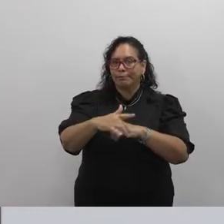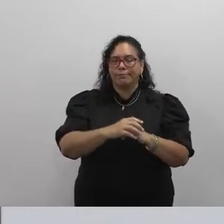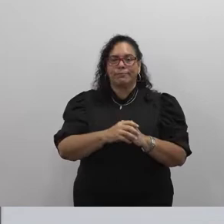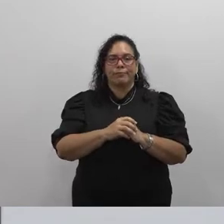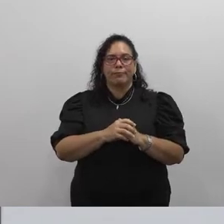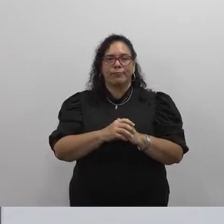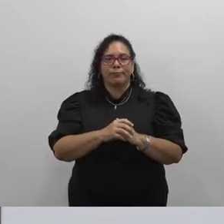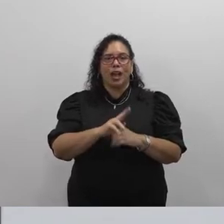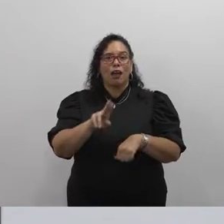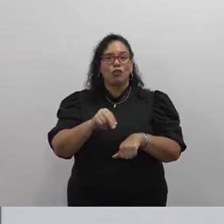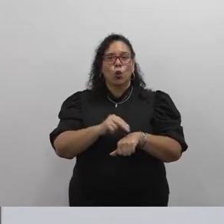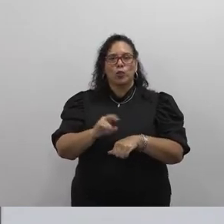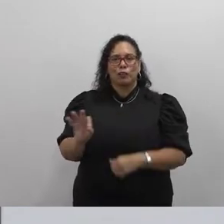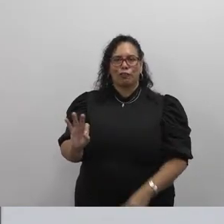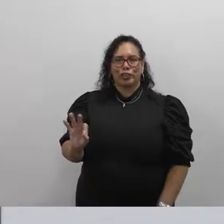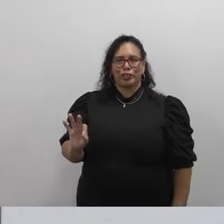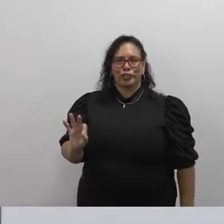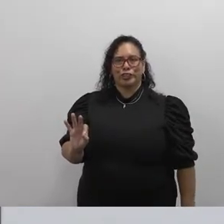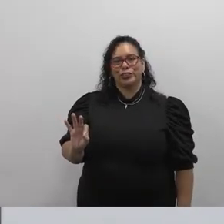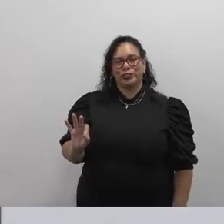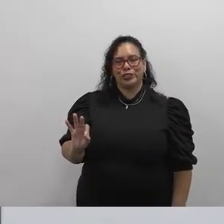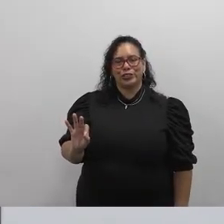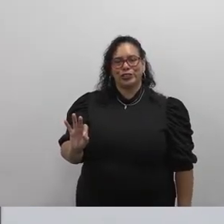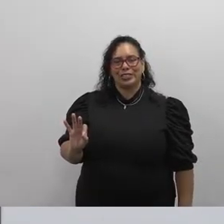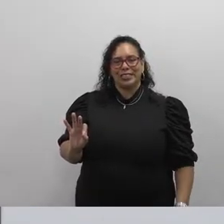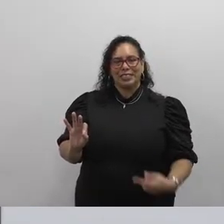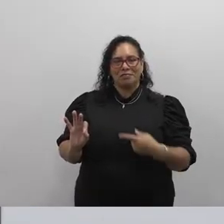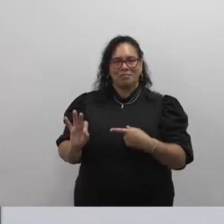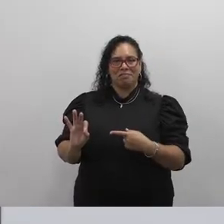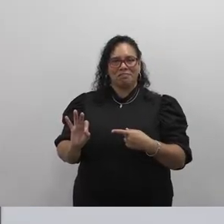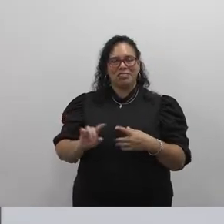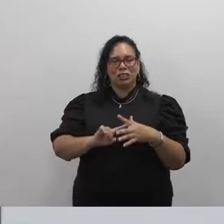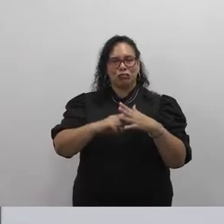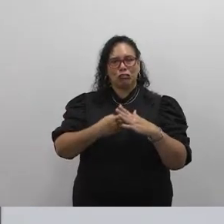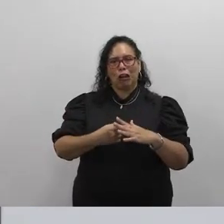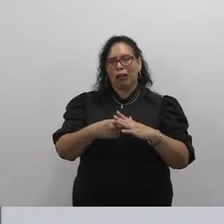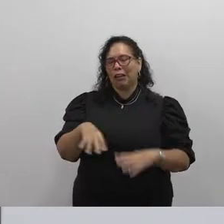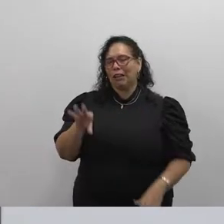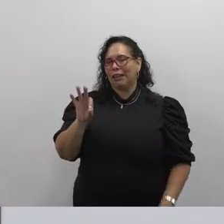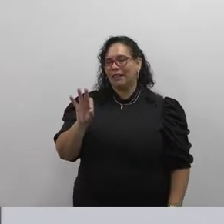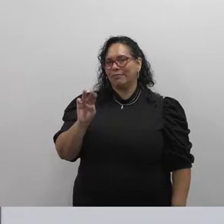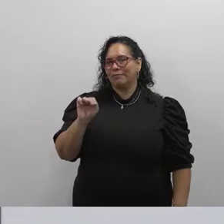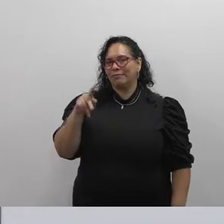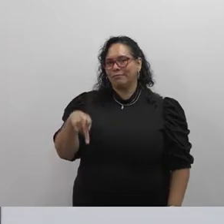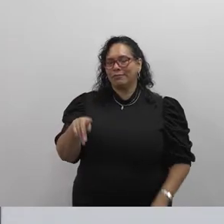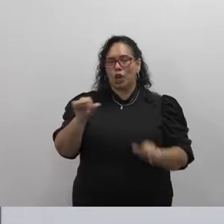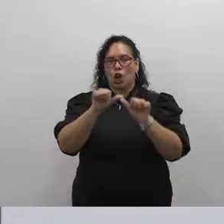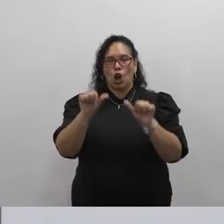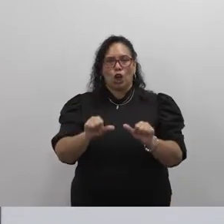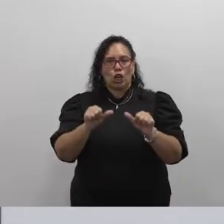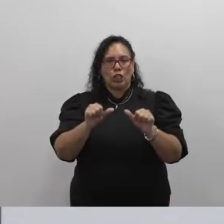course, the furniture piece. This actually started in our facility master plan. So the architects in the